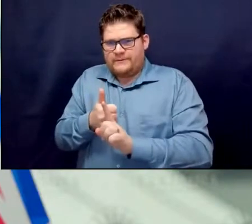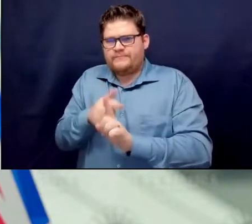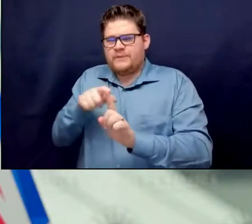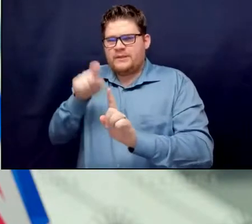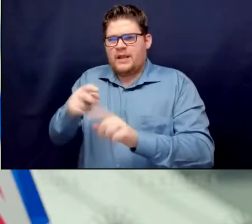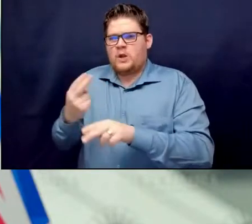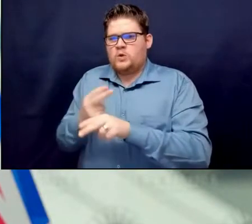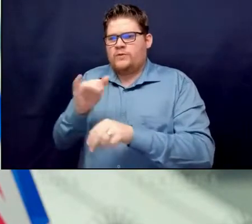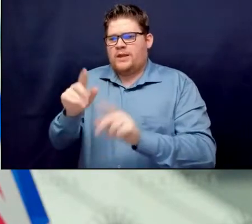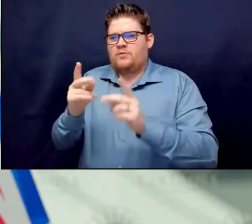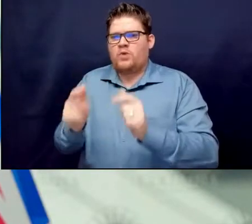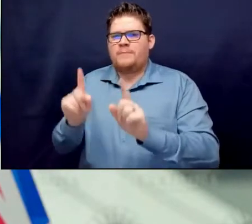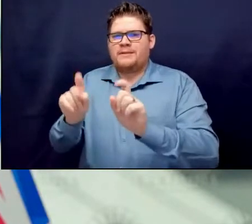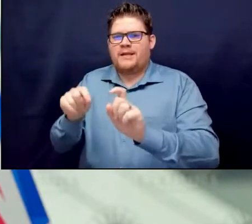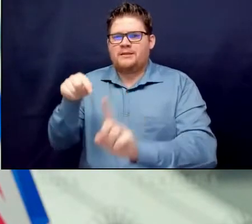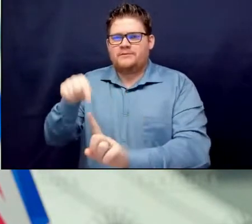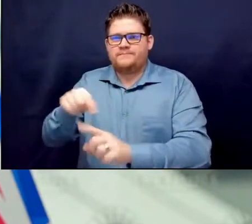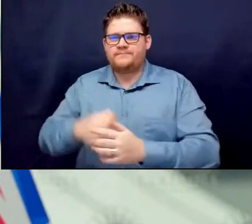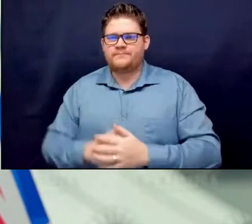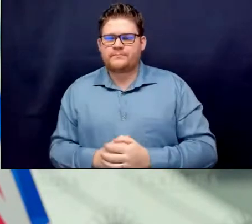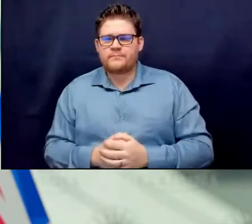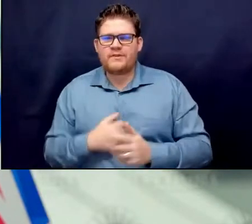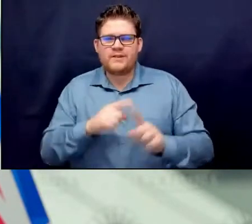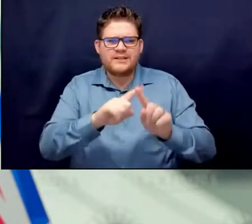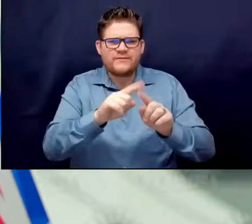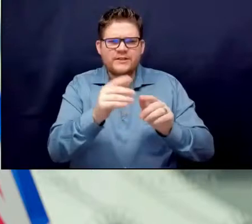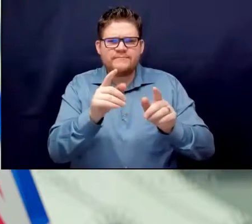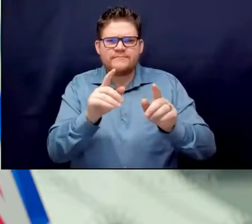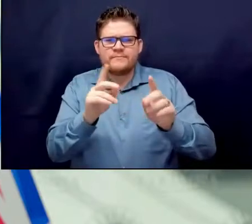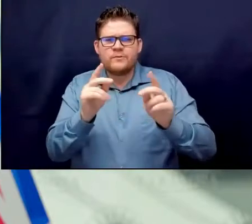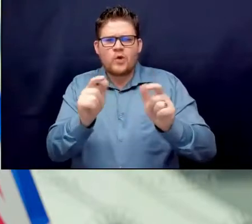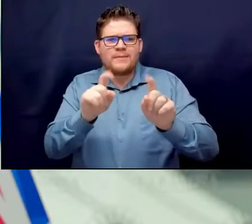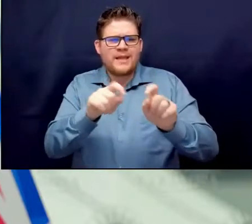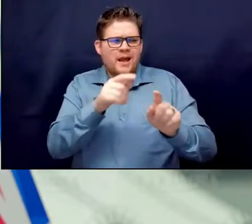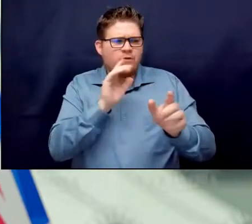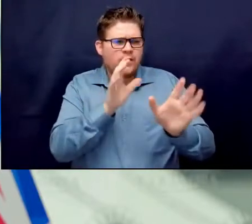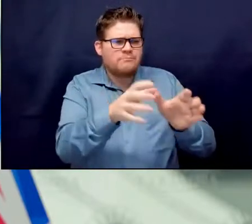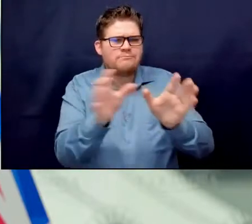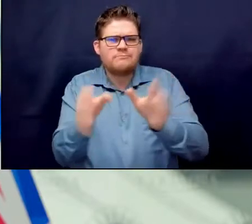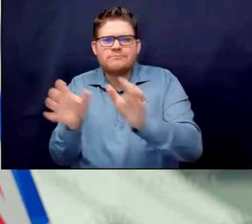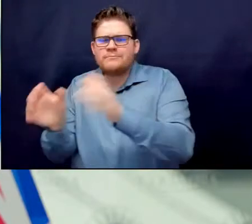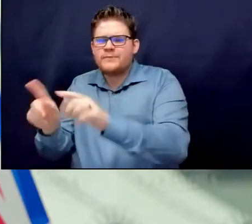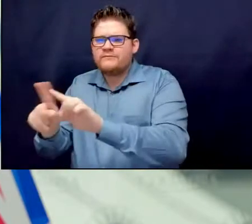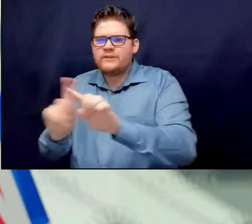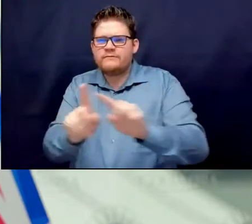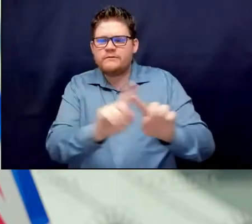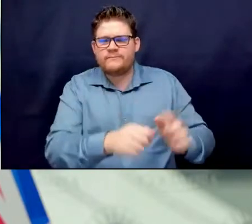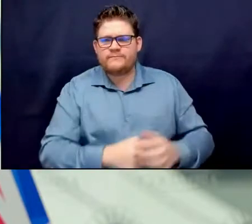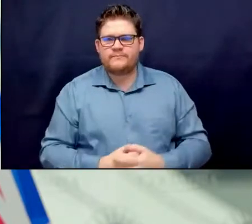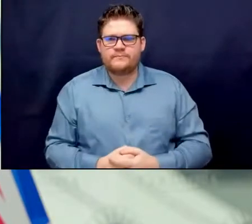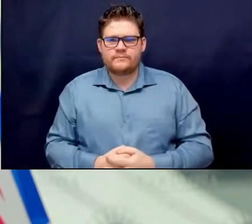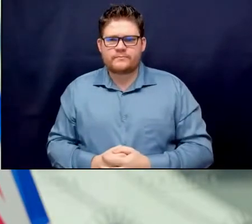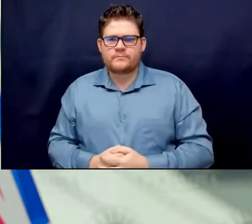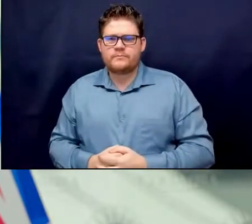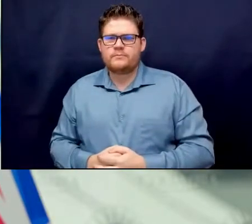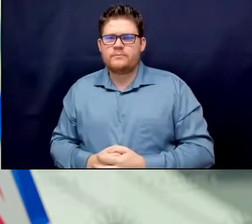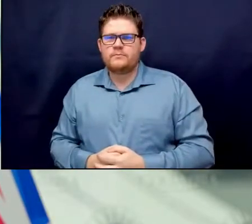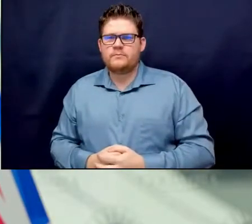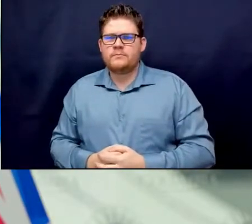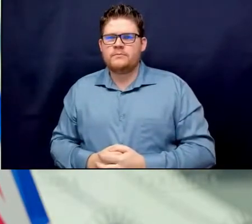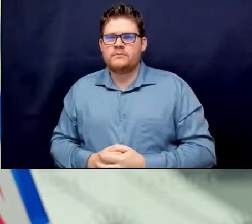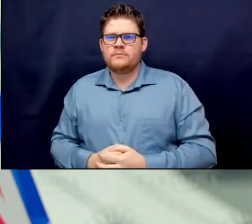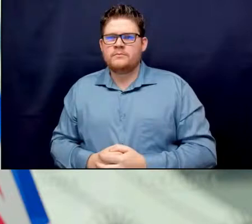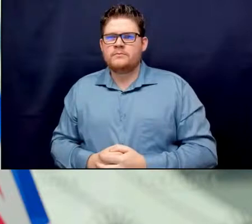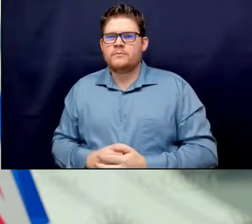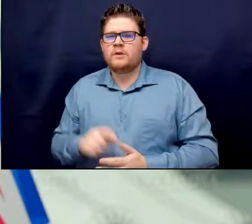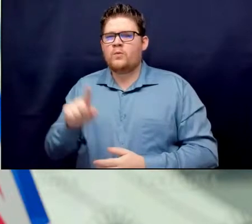discretion of medical health officers in appropriate settings to manage clusters and outbreaks. That leaves 866,100 tests